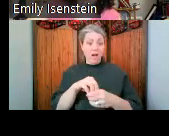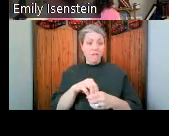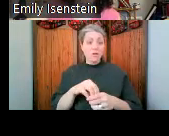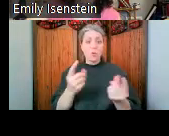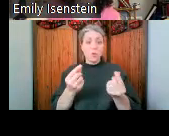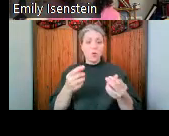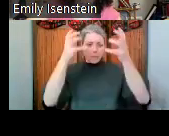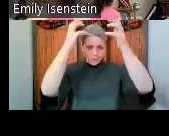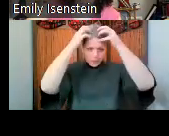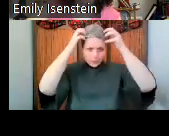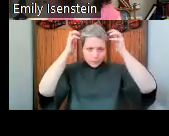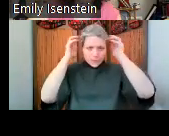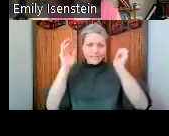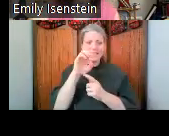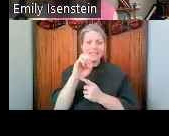cap.